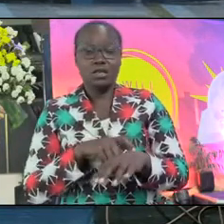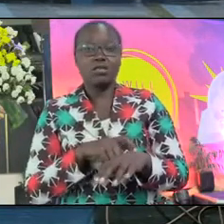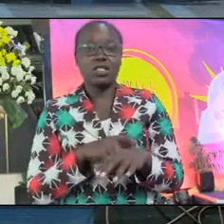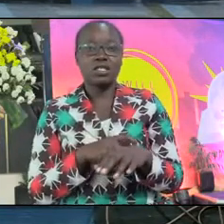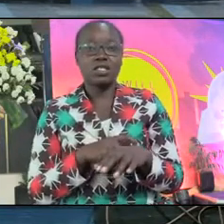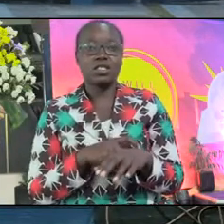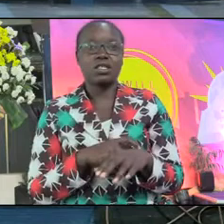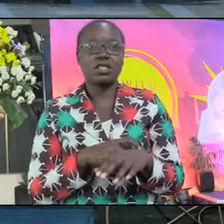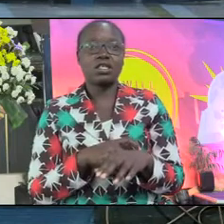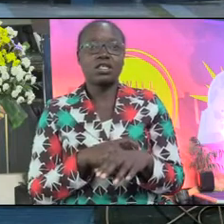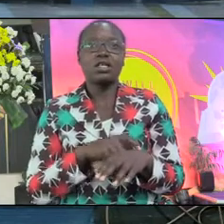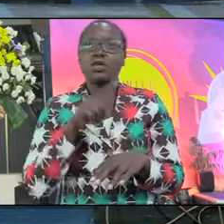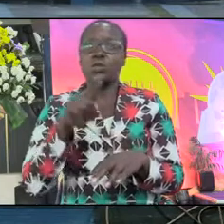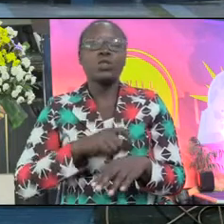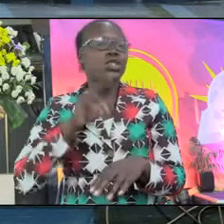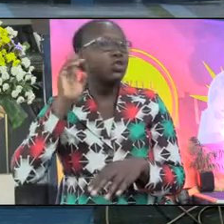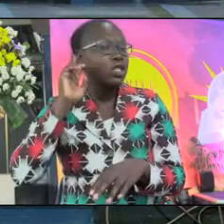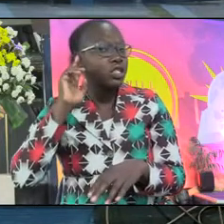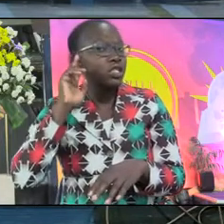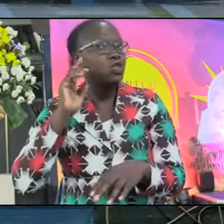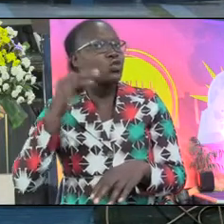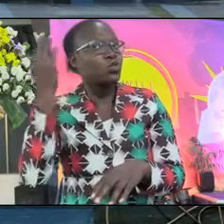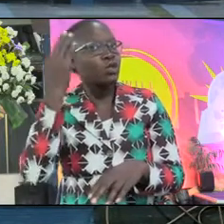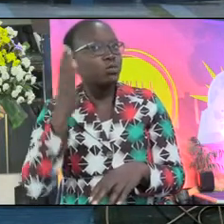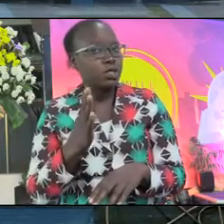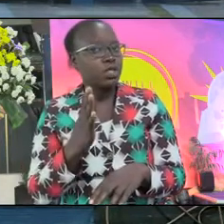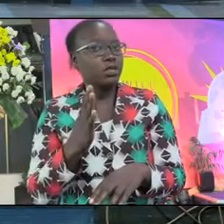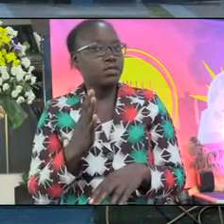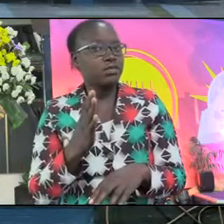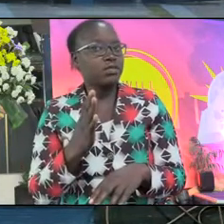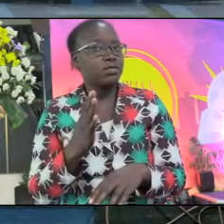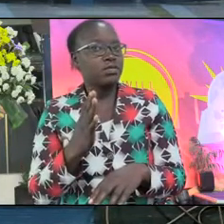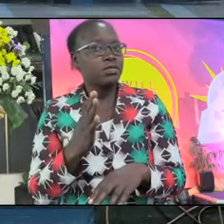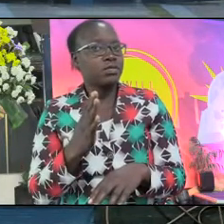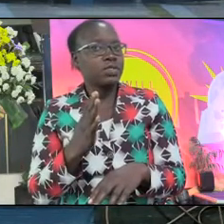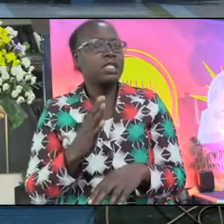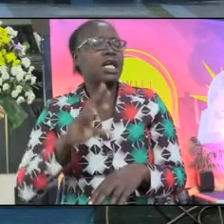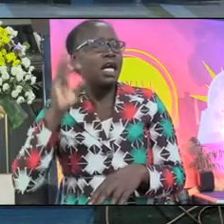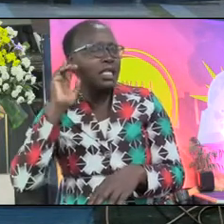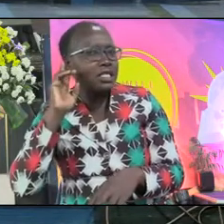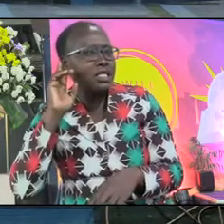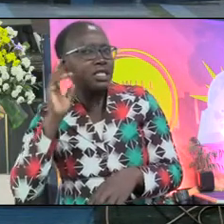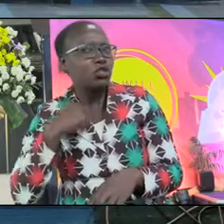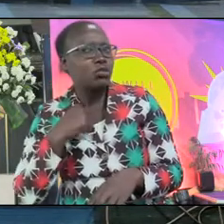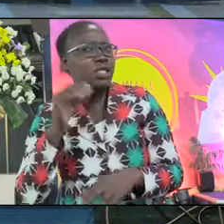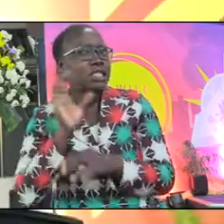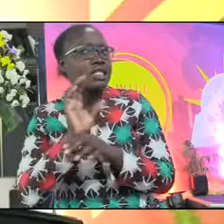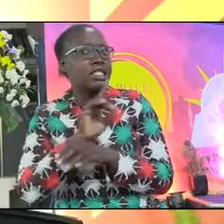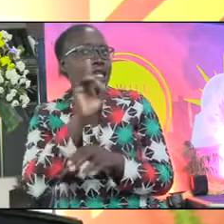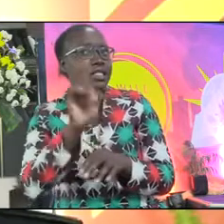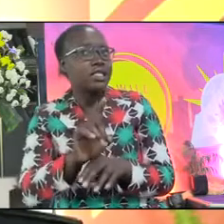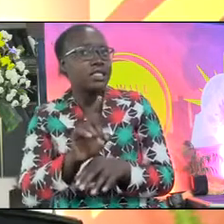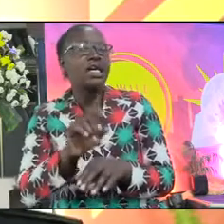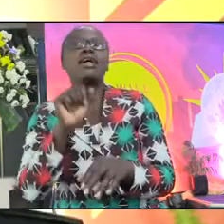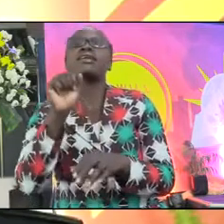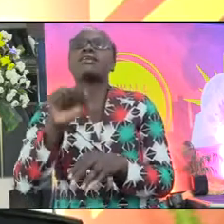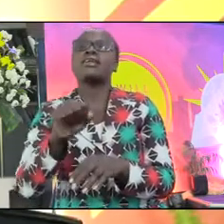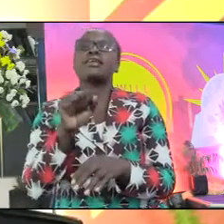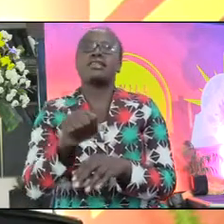Sometimes we need to listen to the preacher. Are you listening to me, church? Yes.